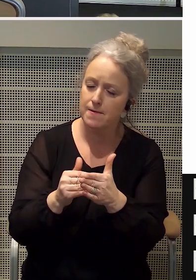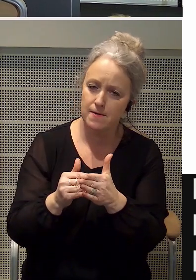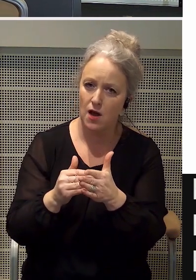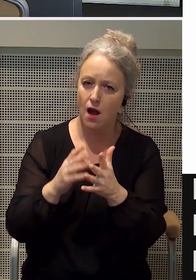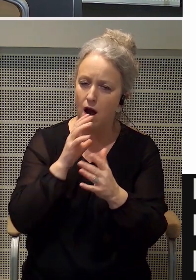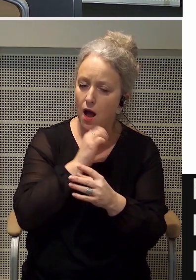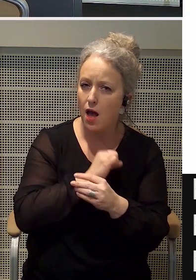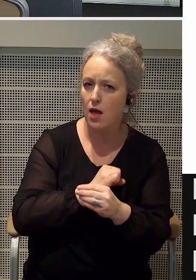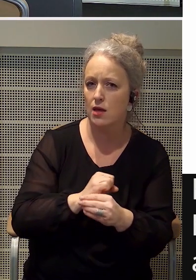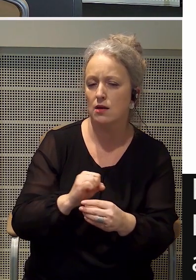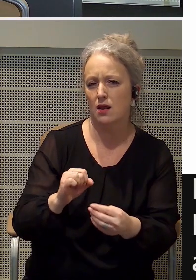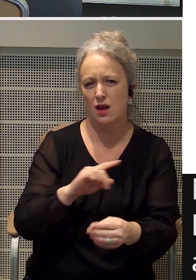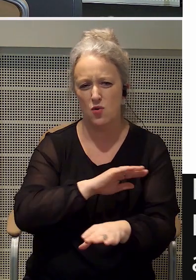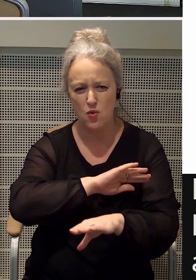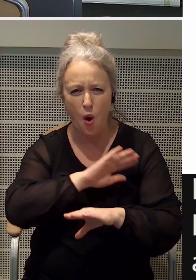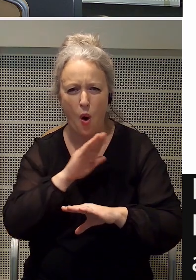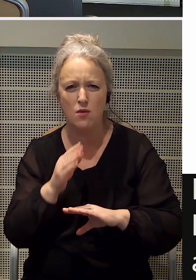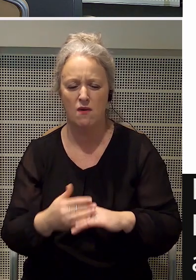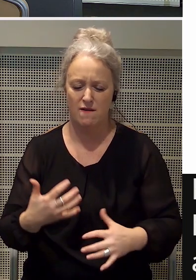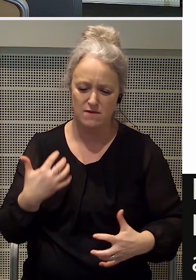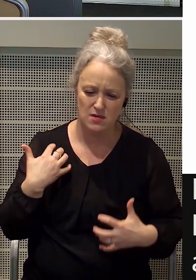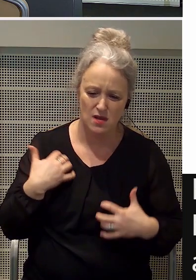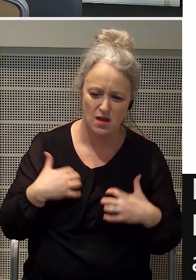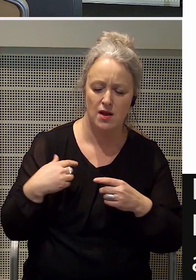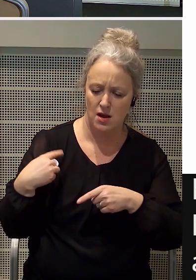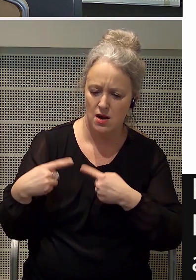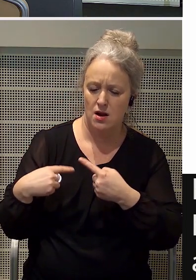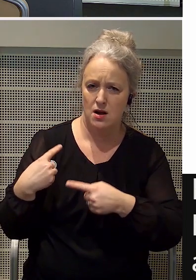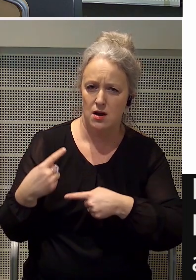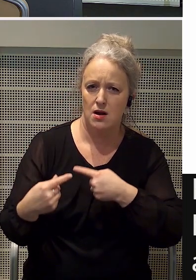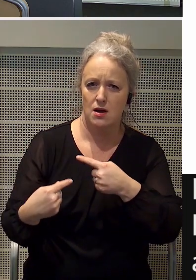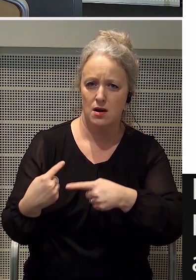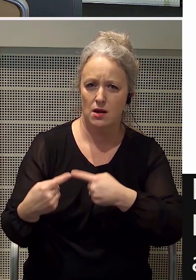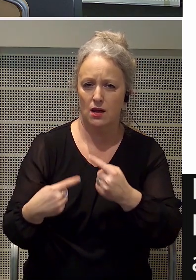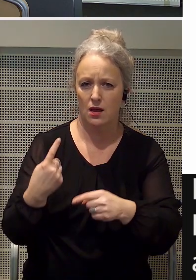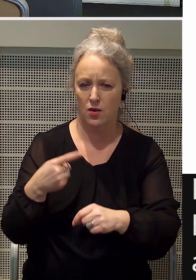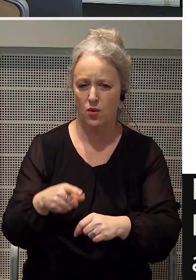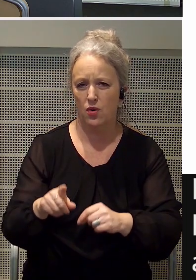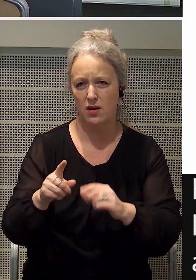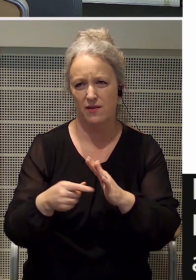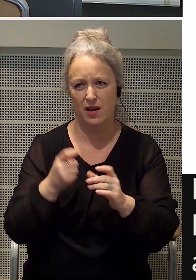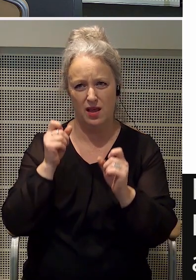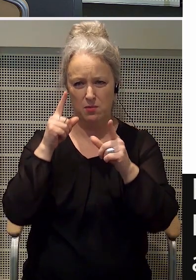slow process, a nervous process,